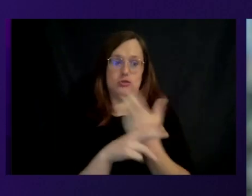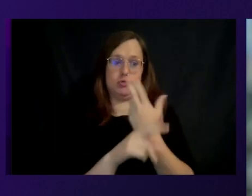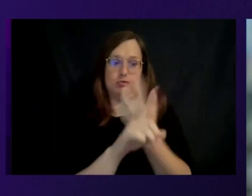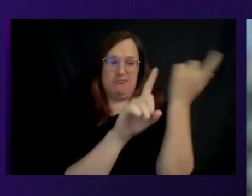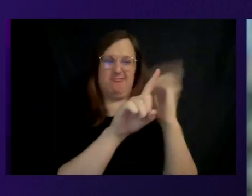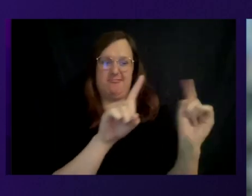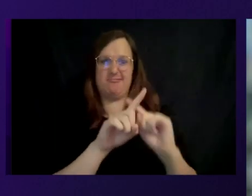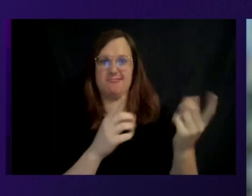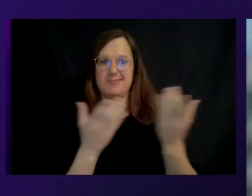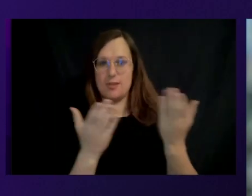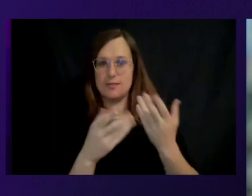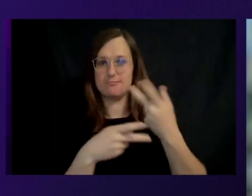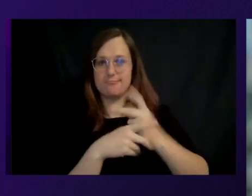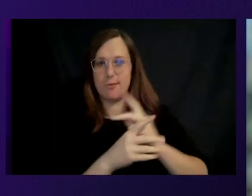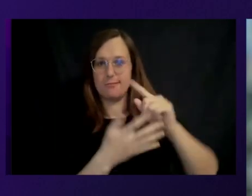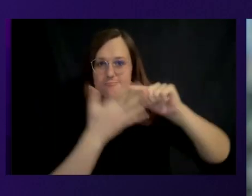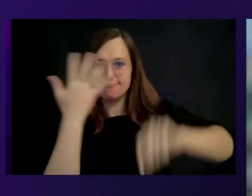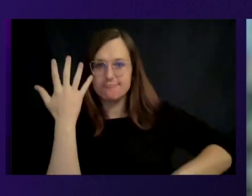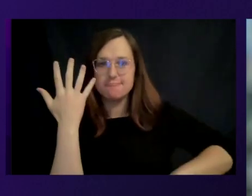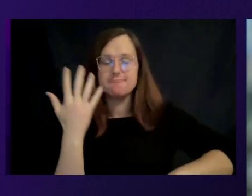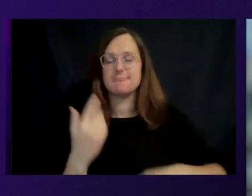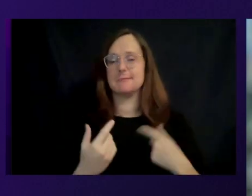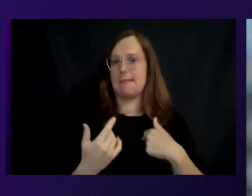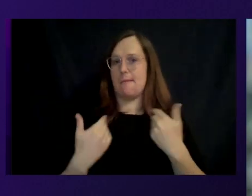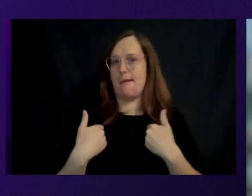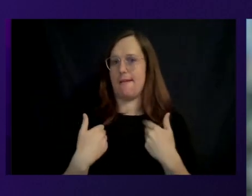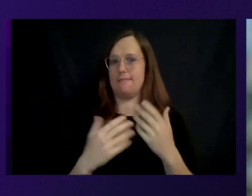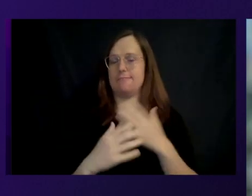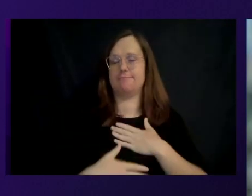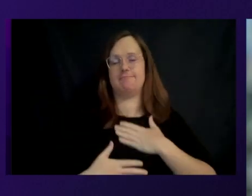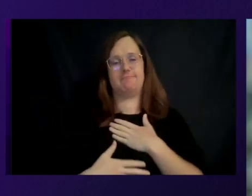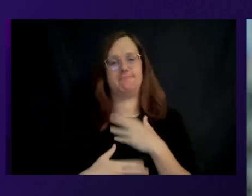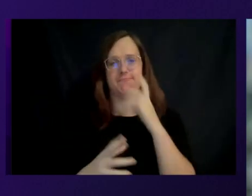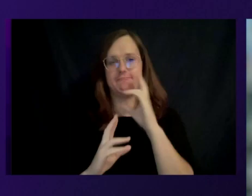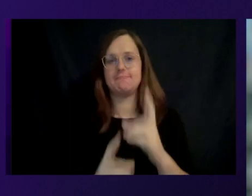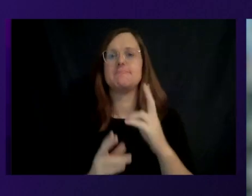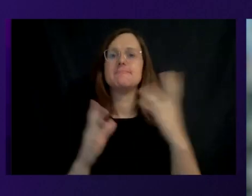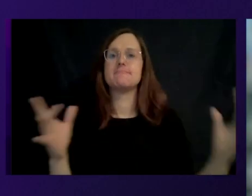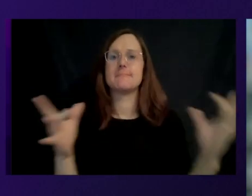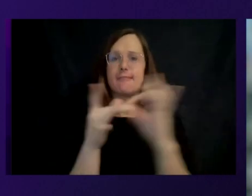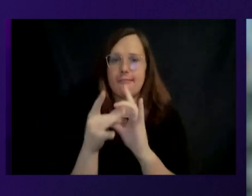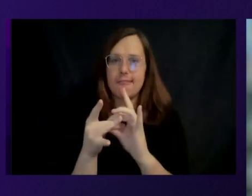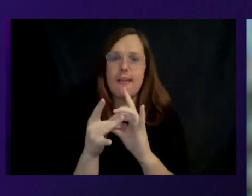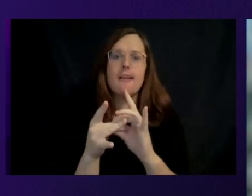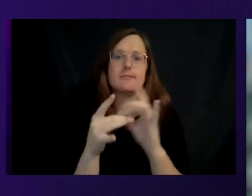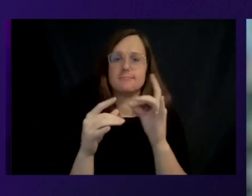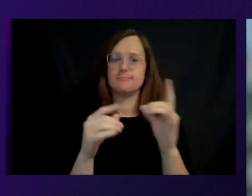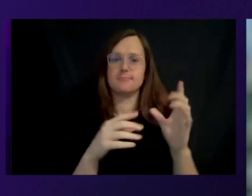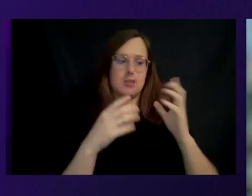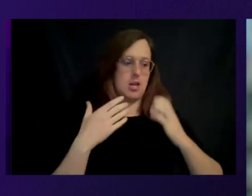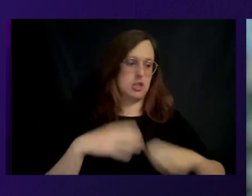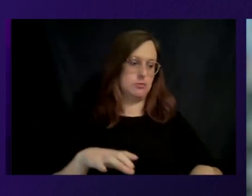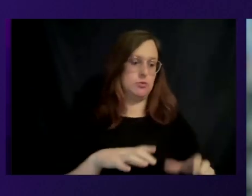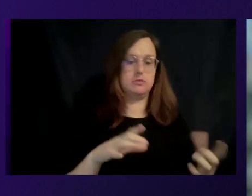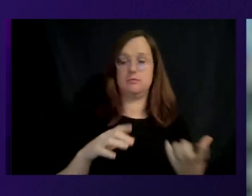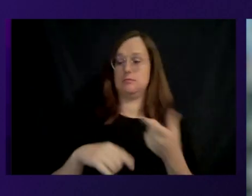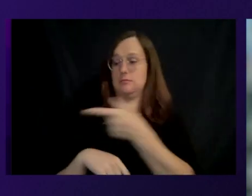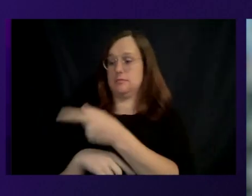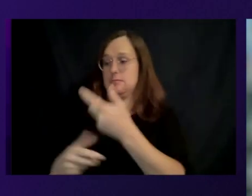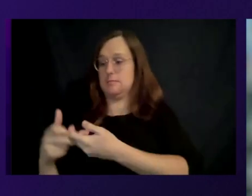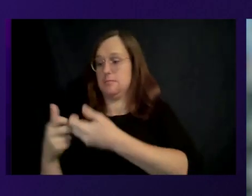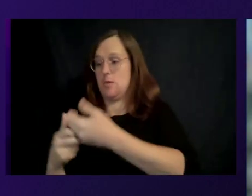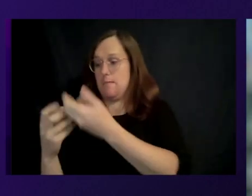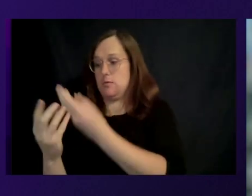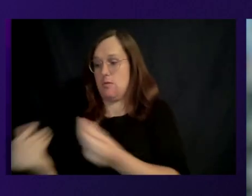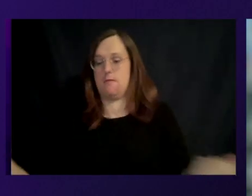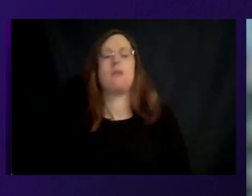to create a bridge between experts at AWS and our partners to help solve technical challenges for our customers. And I'm thrilled today to